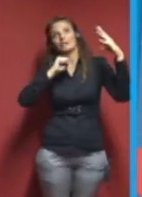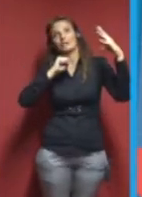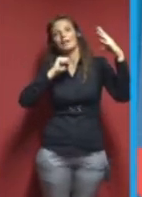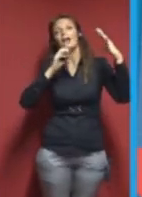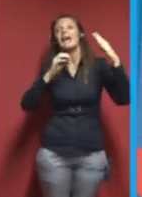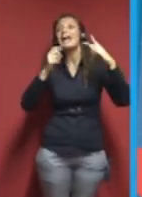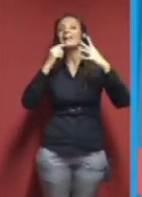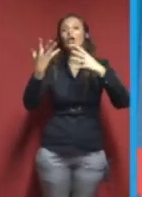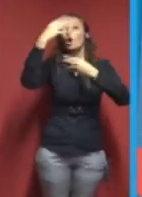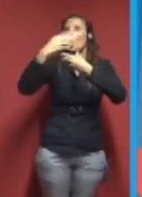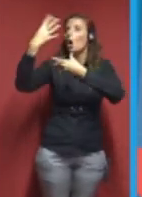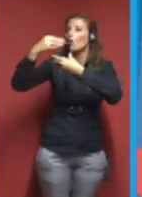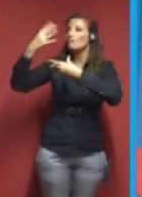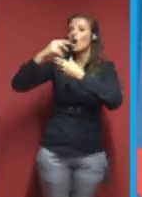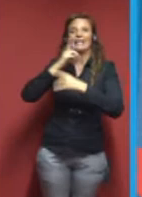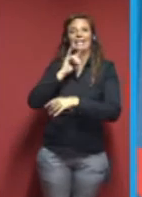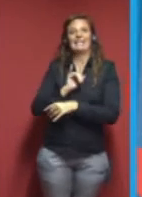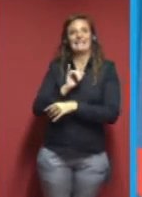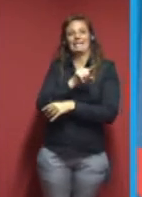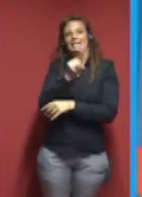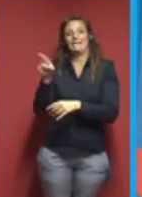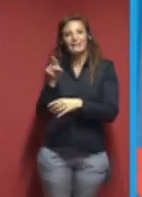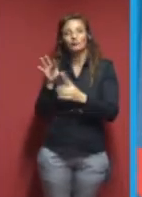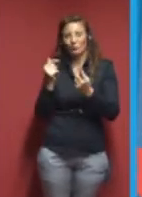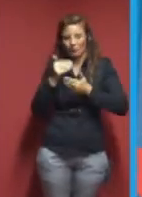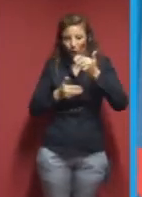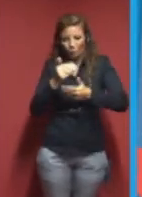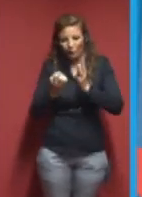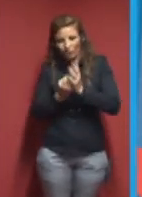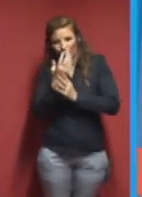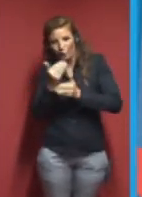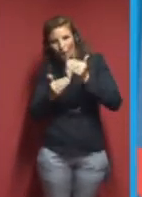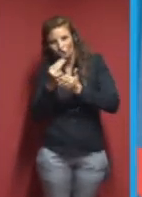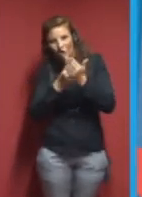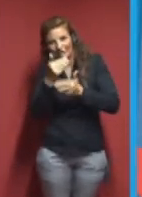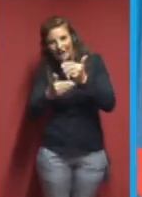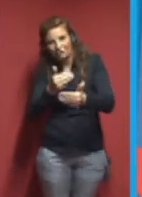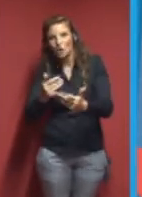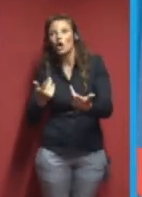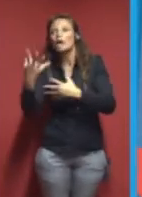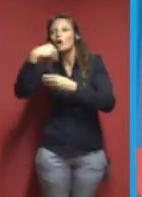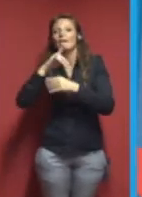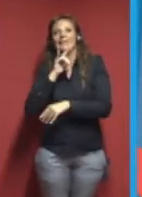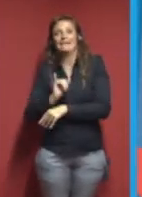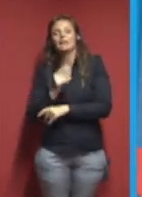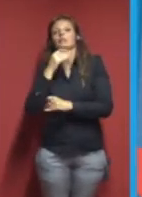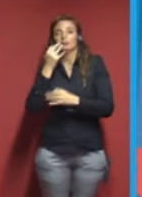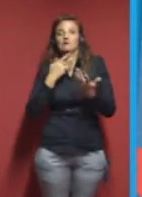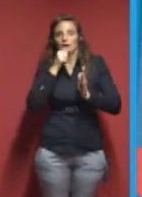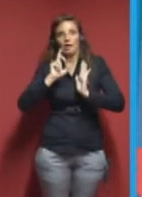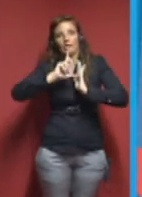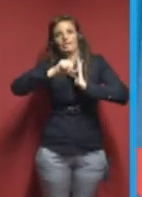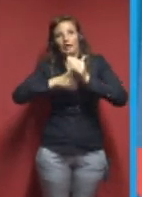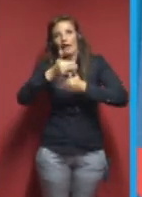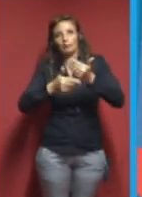mass collaboration on the same project. So I'll be spending a lot of time on developing tools for having mass collaboration inside the design process. This